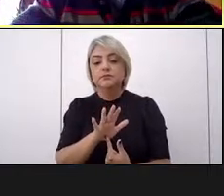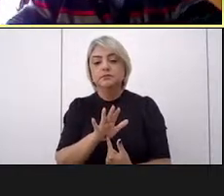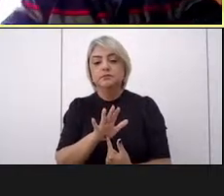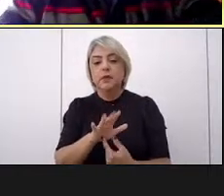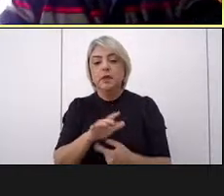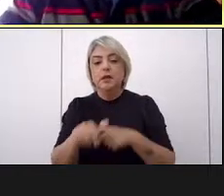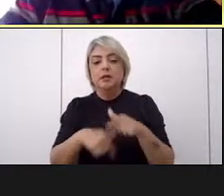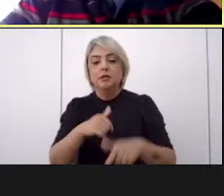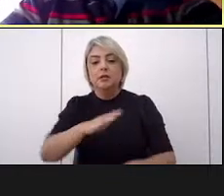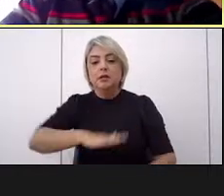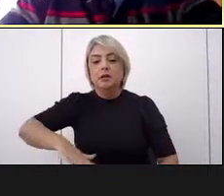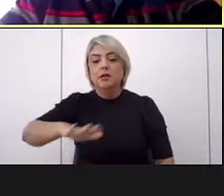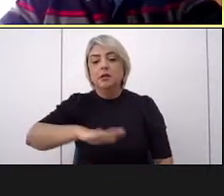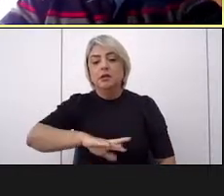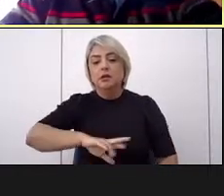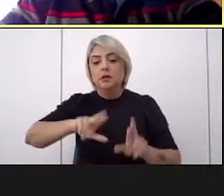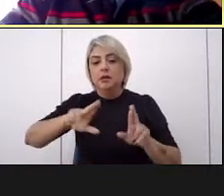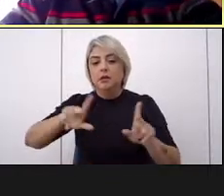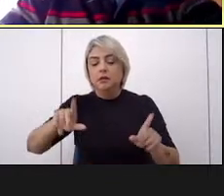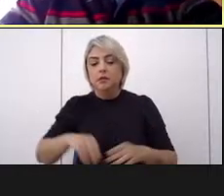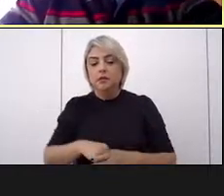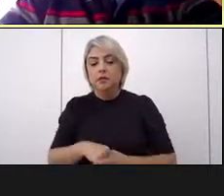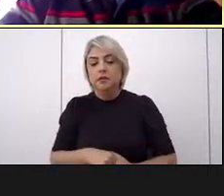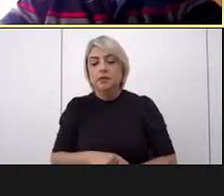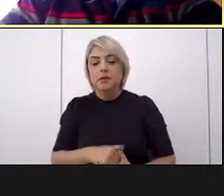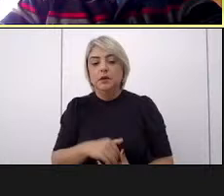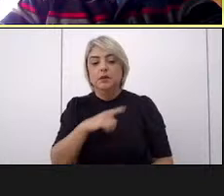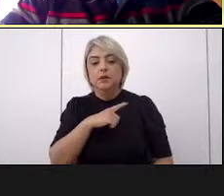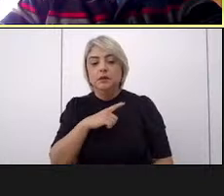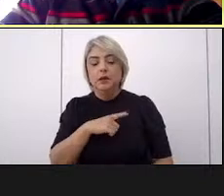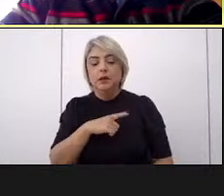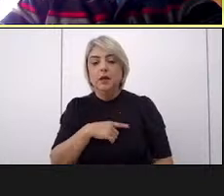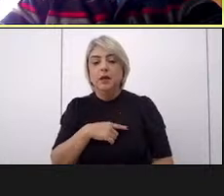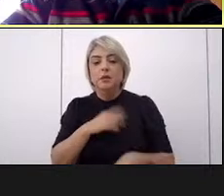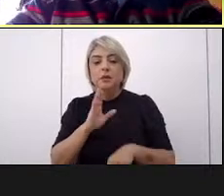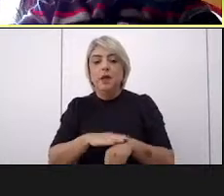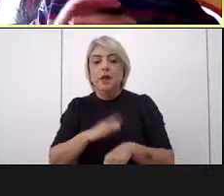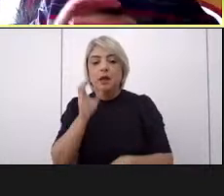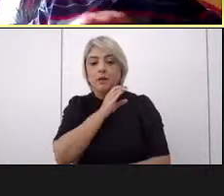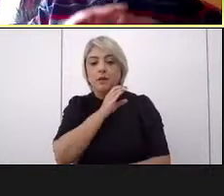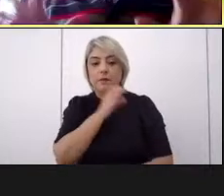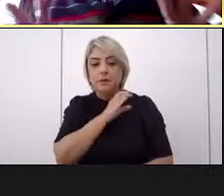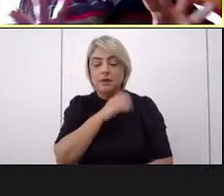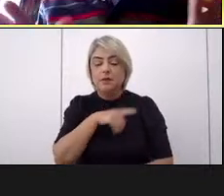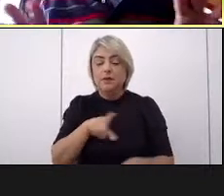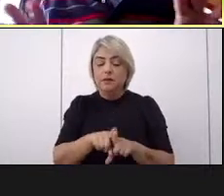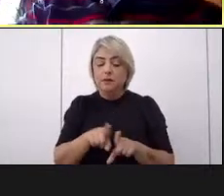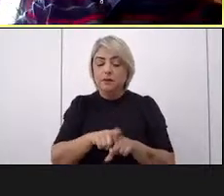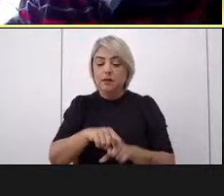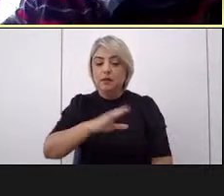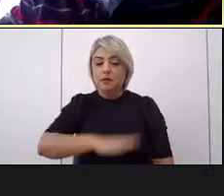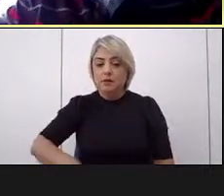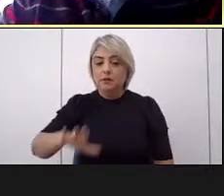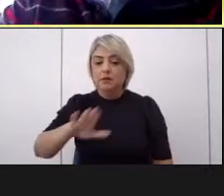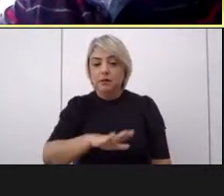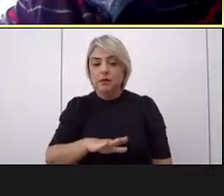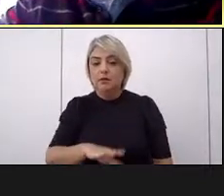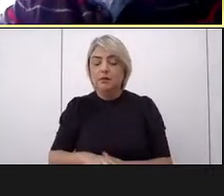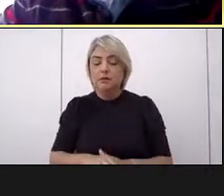the Europeanization of public policies legal frameworks. And on all these